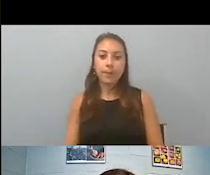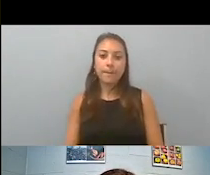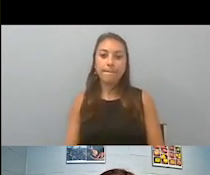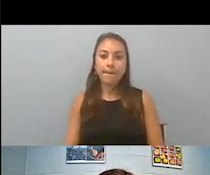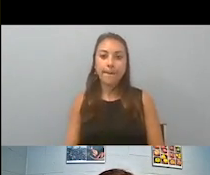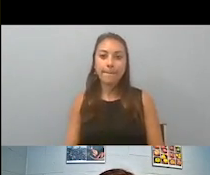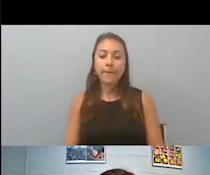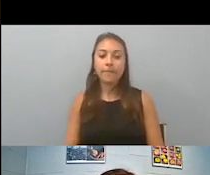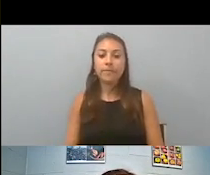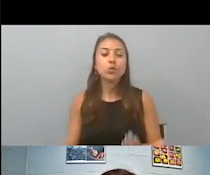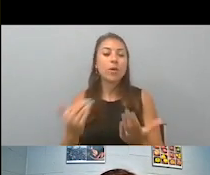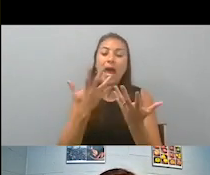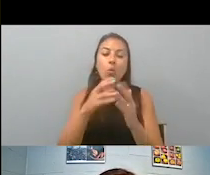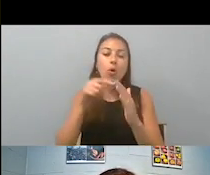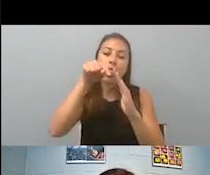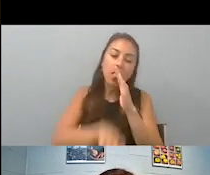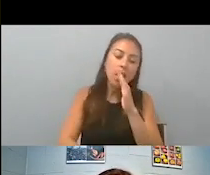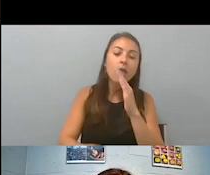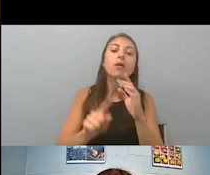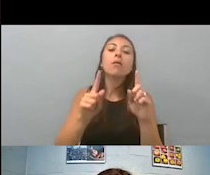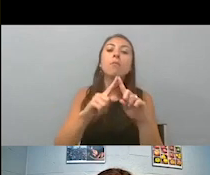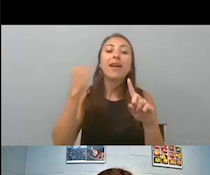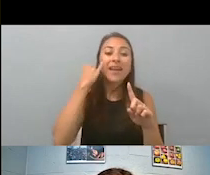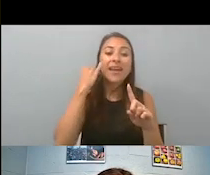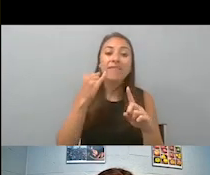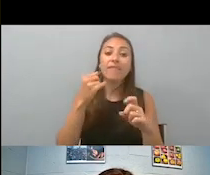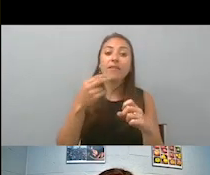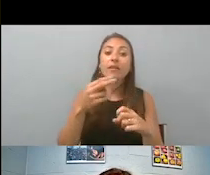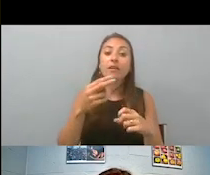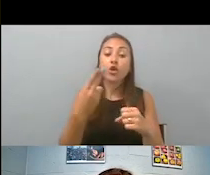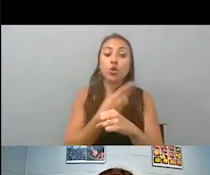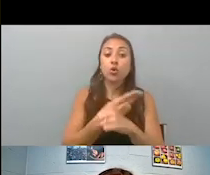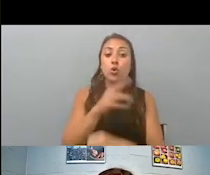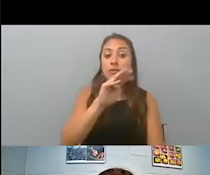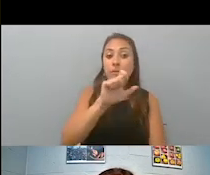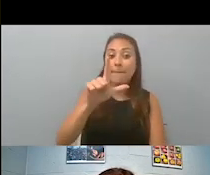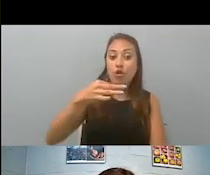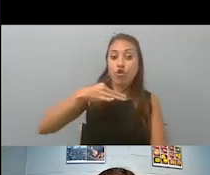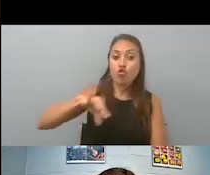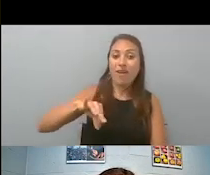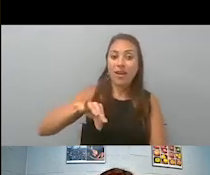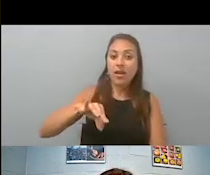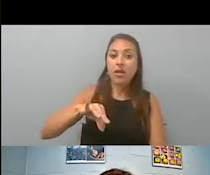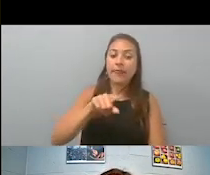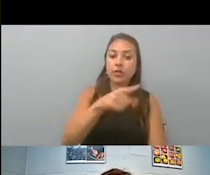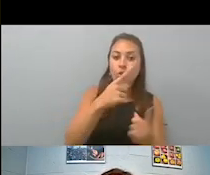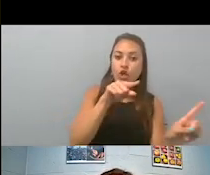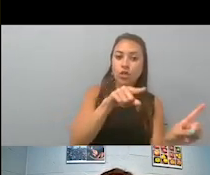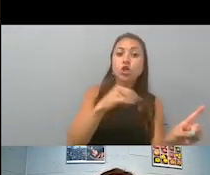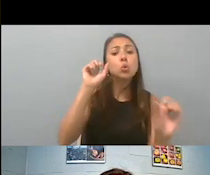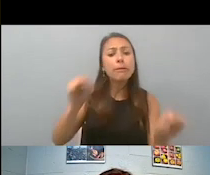again, not to get too detailed into this, but essentially people are using their meal credits at this location. You can use points to get into